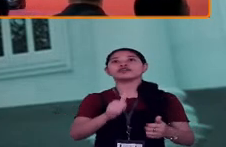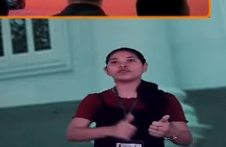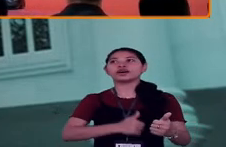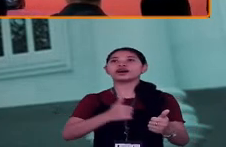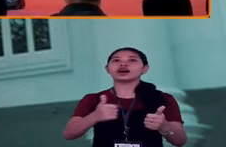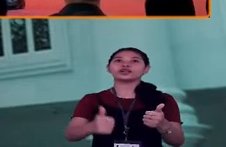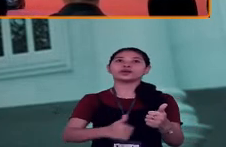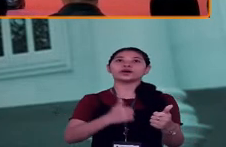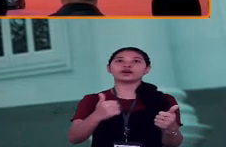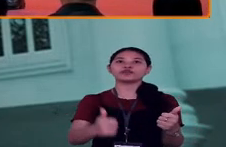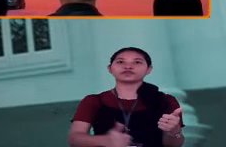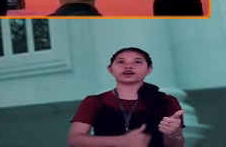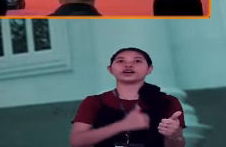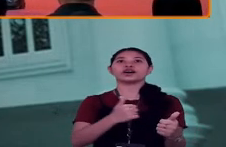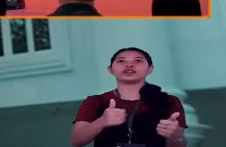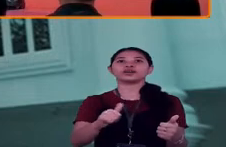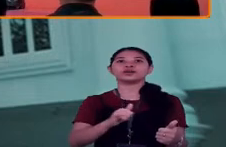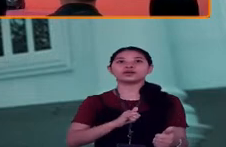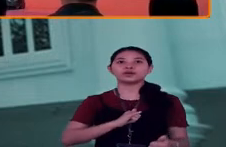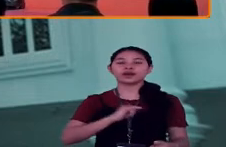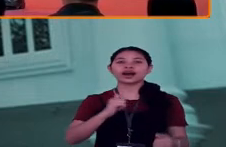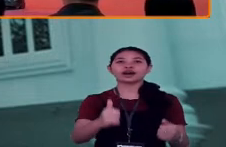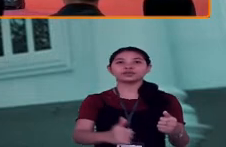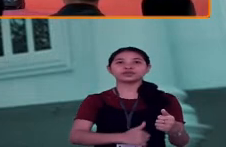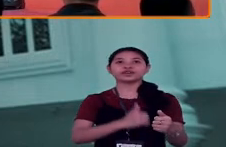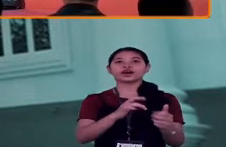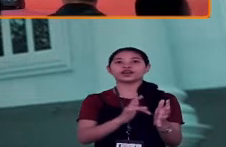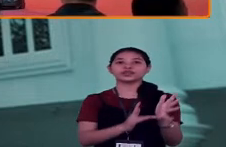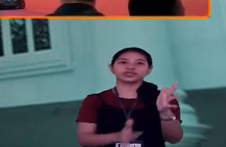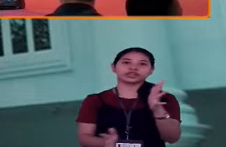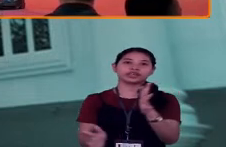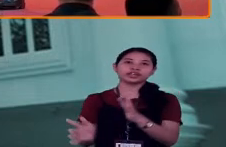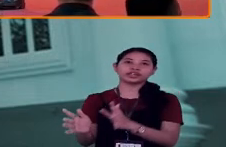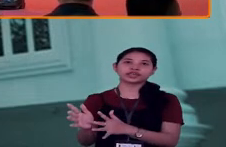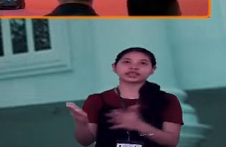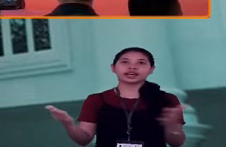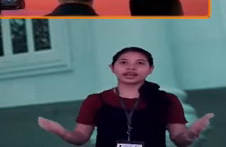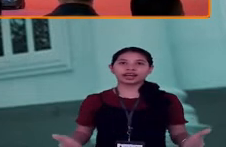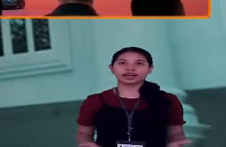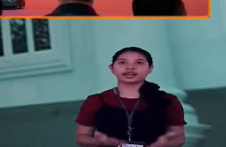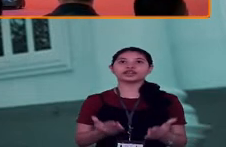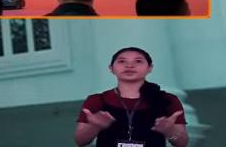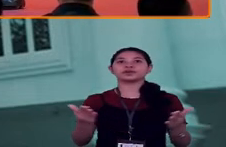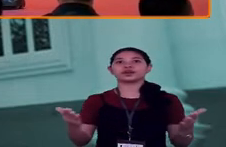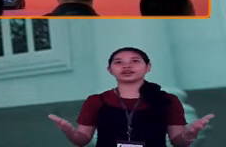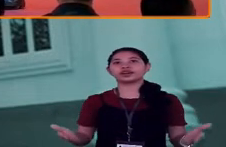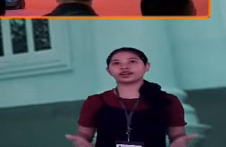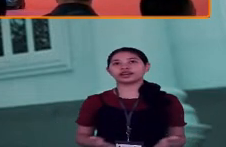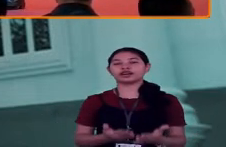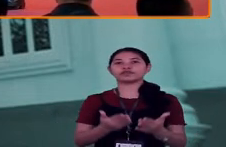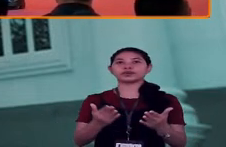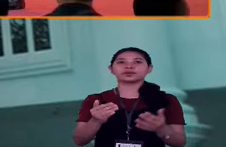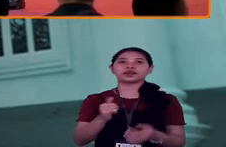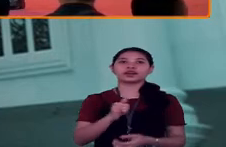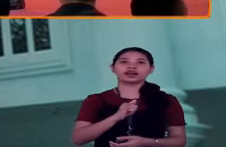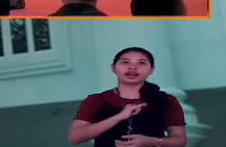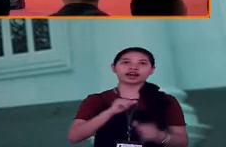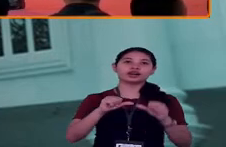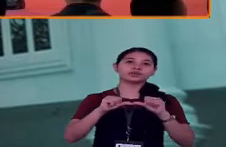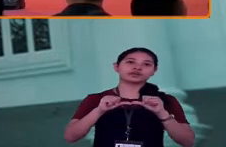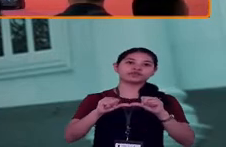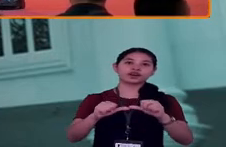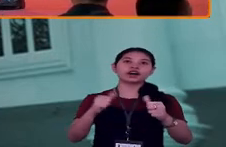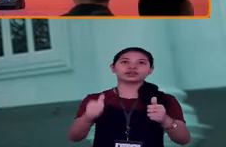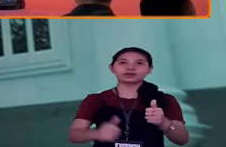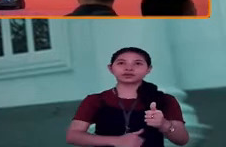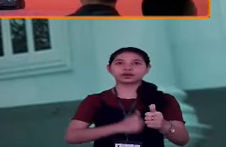here. Follow, follow, I will follow Jesus. Anywhere,